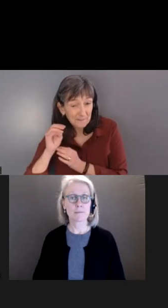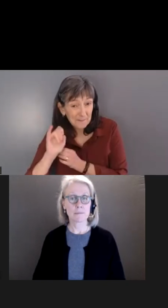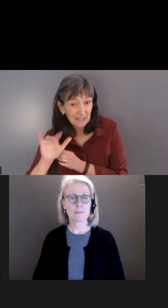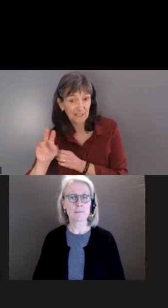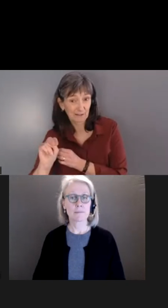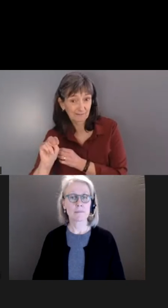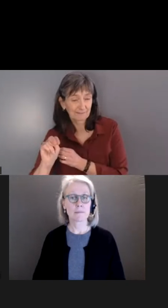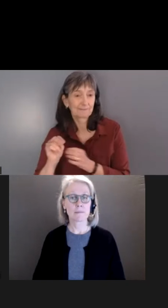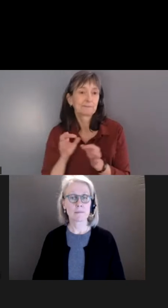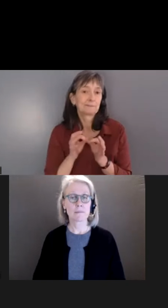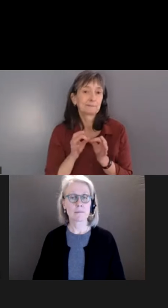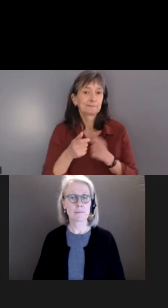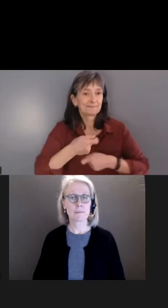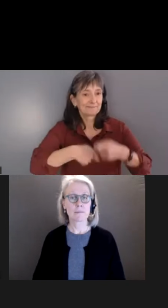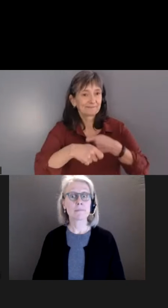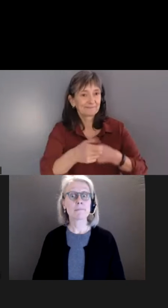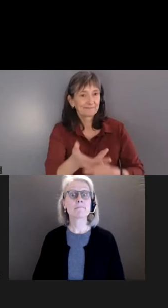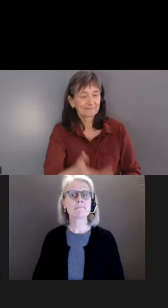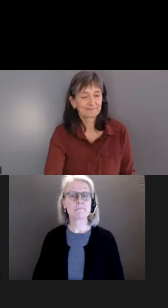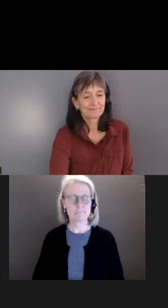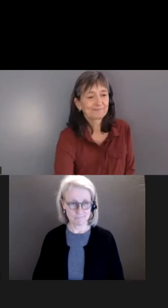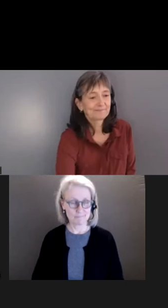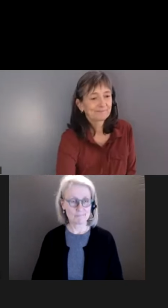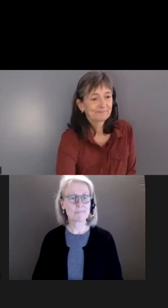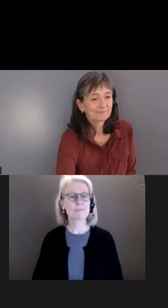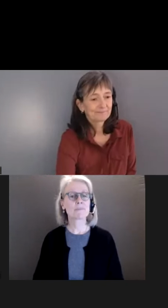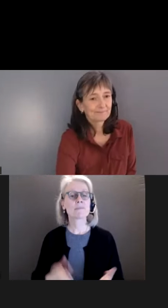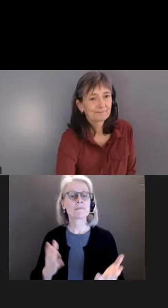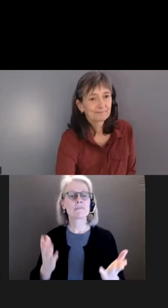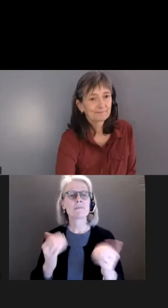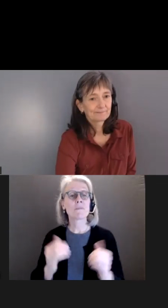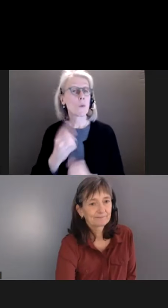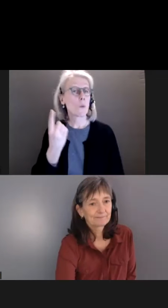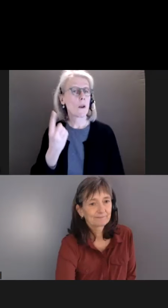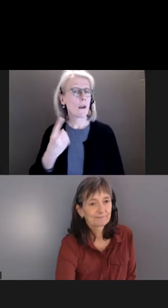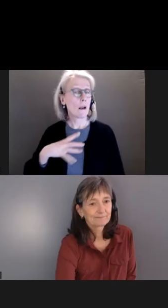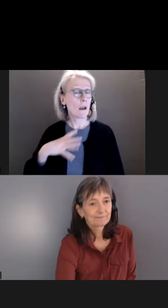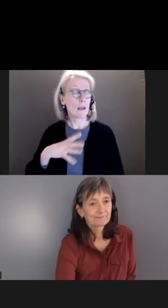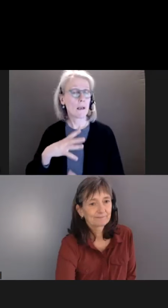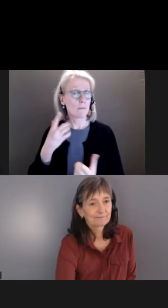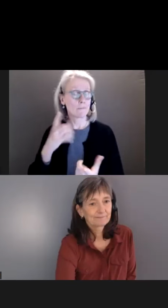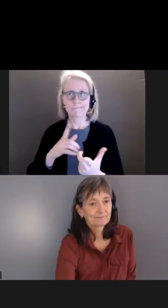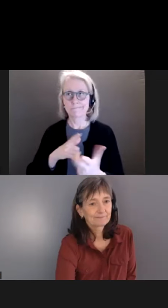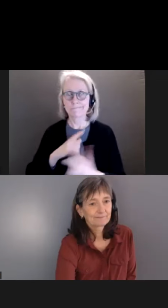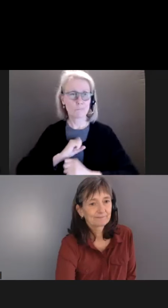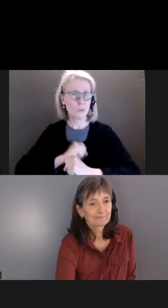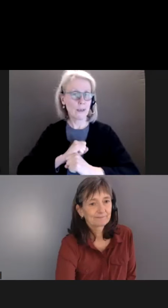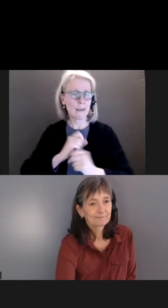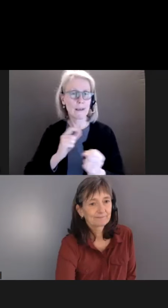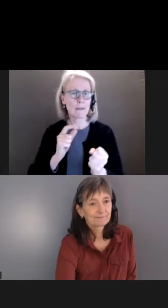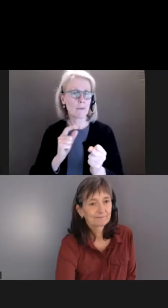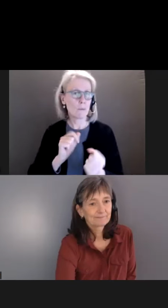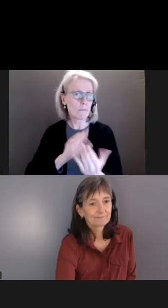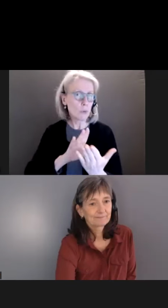dementia, one type is dementia risk factor modification. So implementing preventative measures that target key